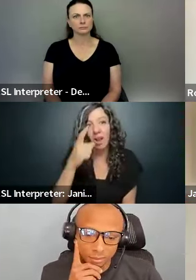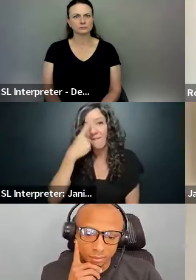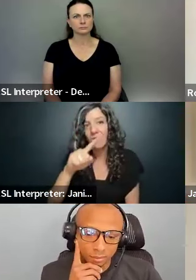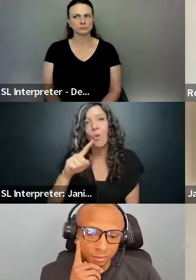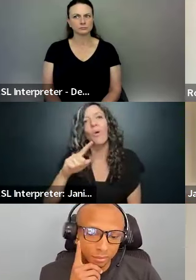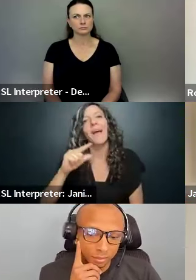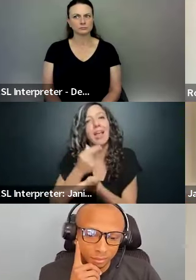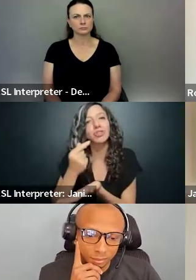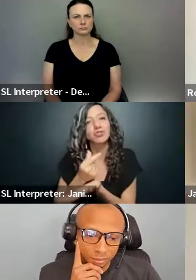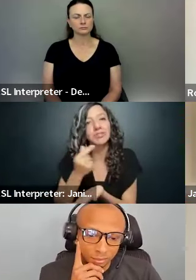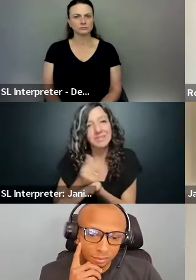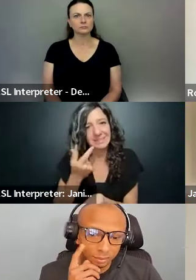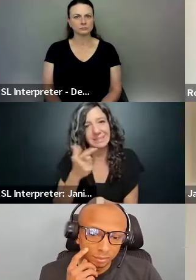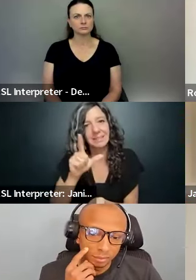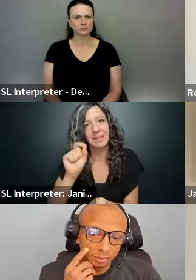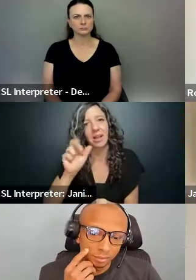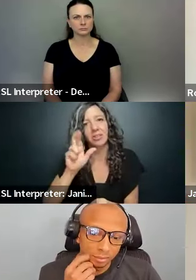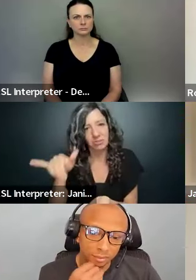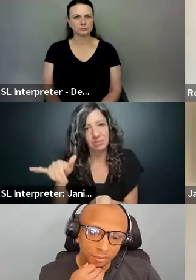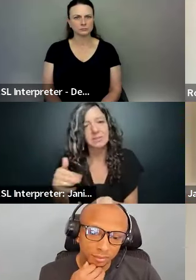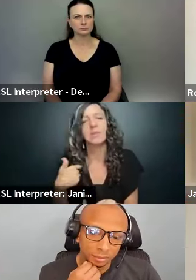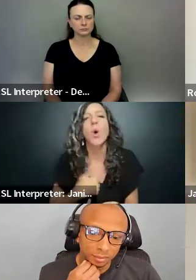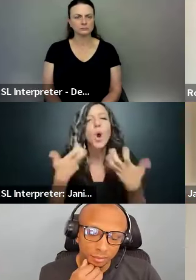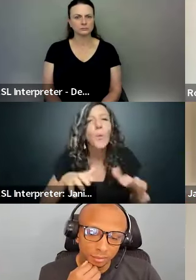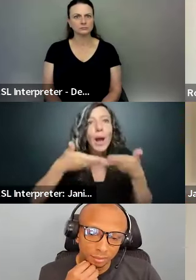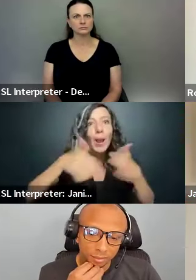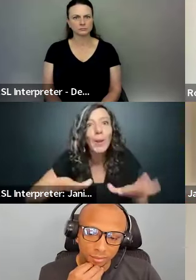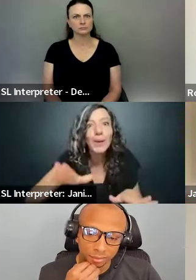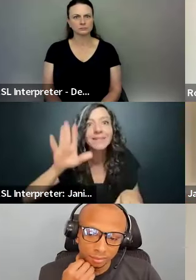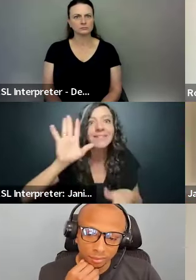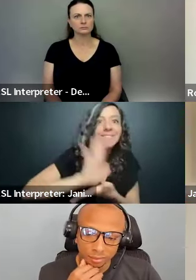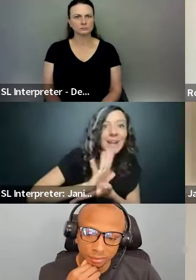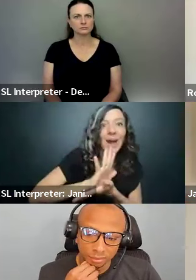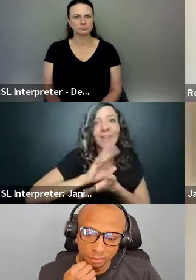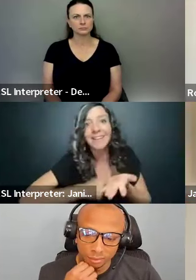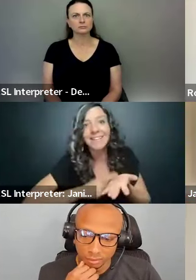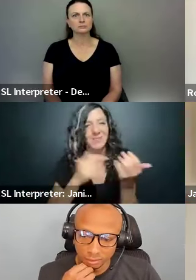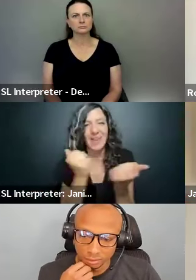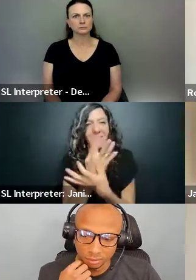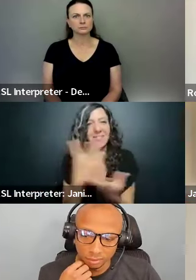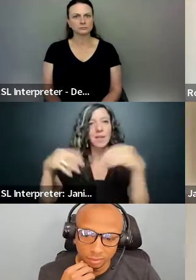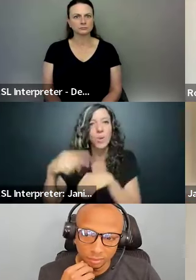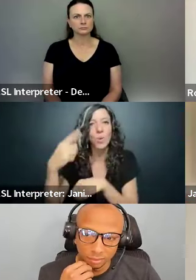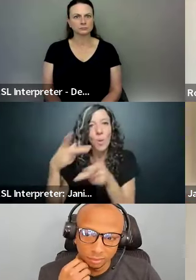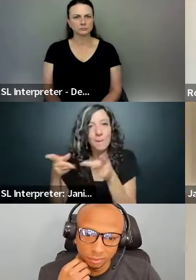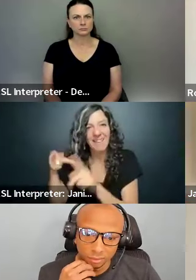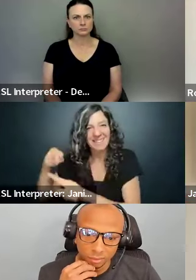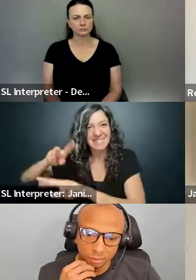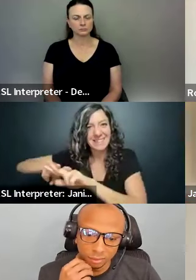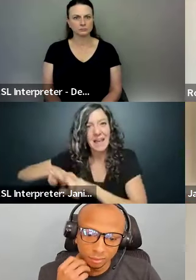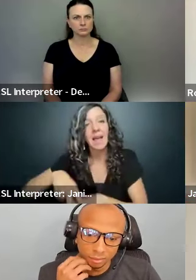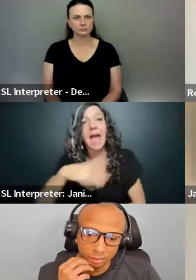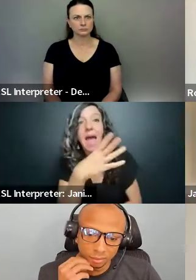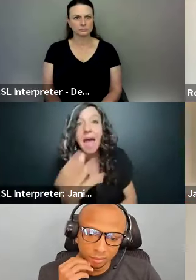channel has like many very topics, that is a channel for that discussion. And just one little thing that I would suggest, whenever you